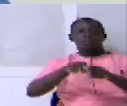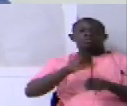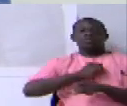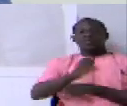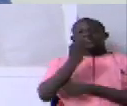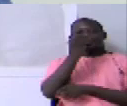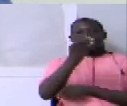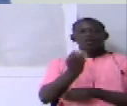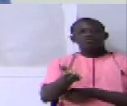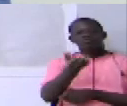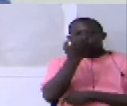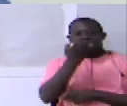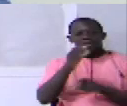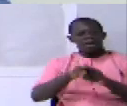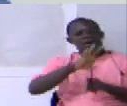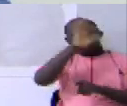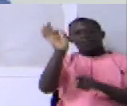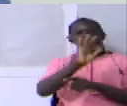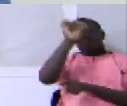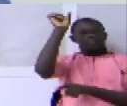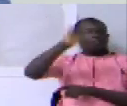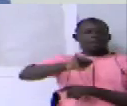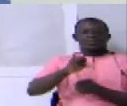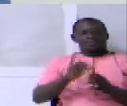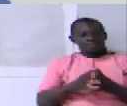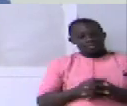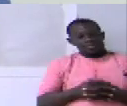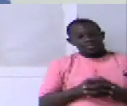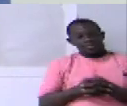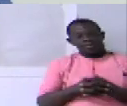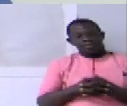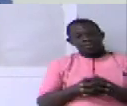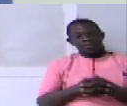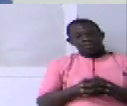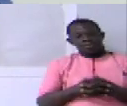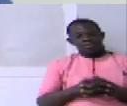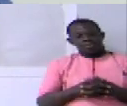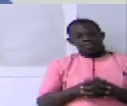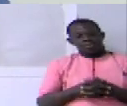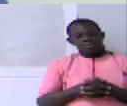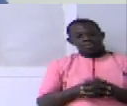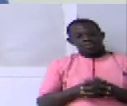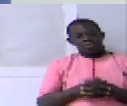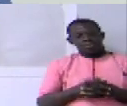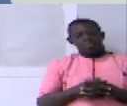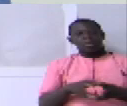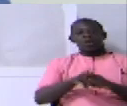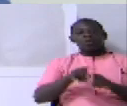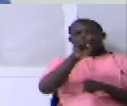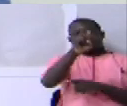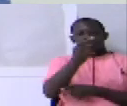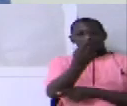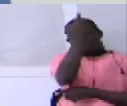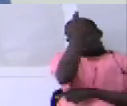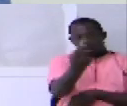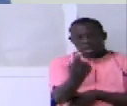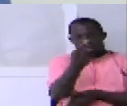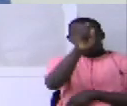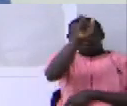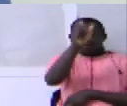menu be diamo ke katabula la Director General la. Iko domoro nyung amambete afereng. You are the sole